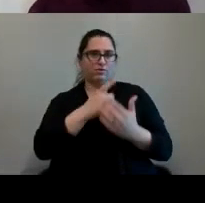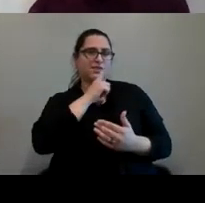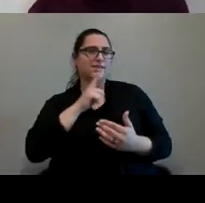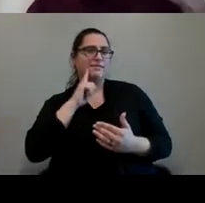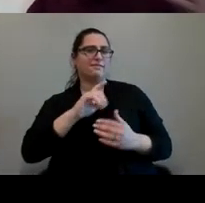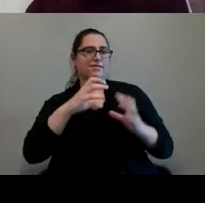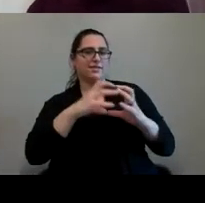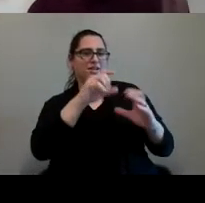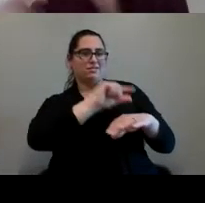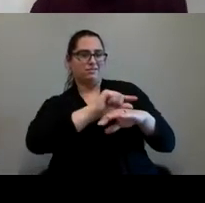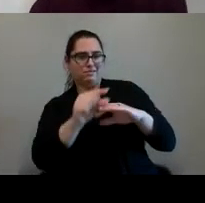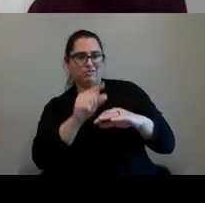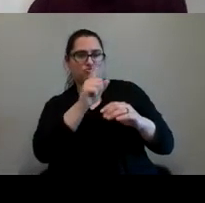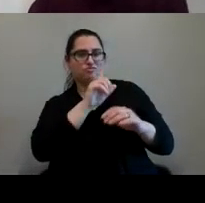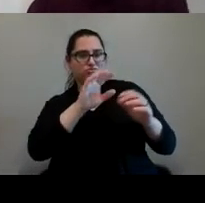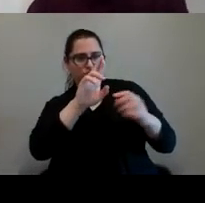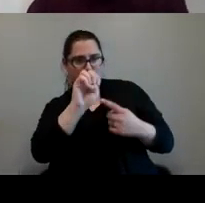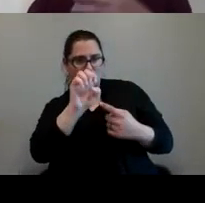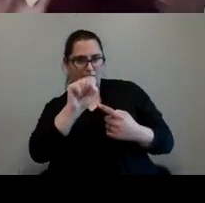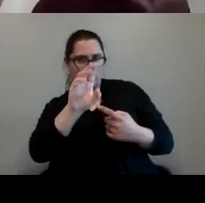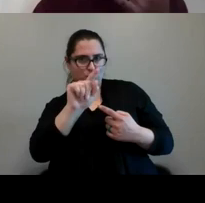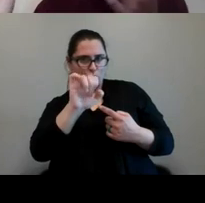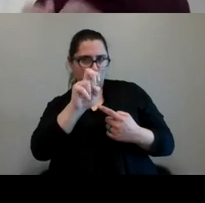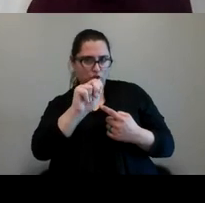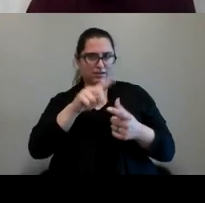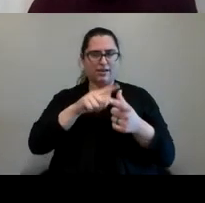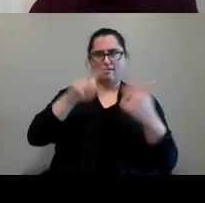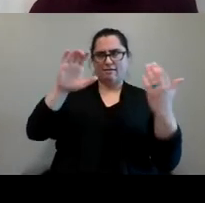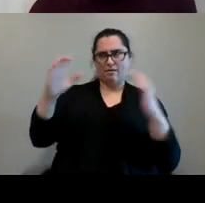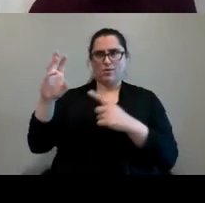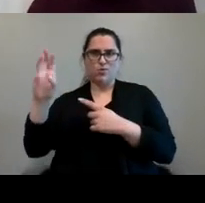higher likelihood than wild type. There's a little bit more details.